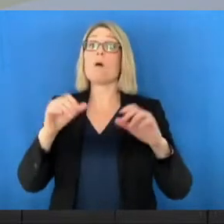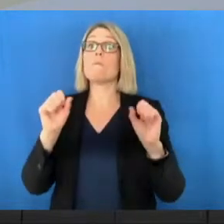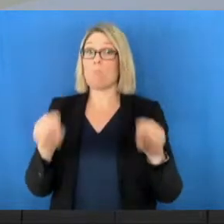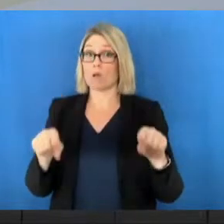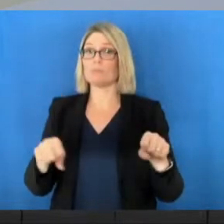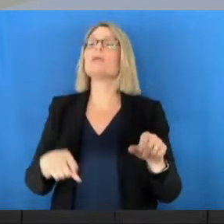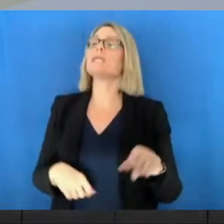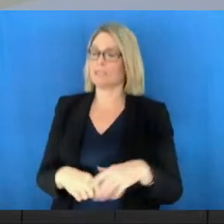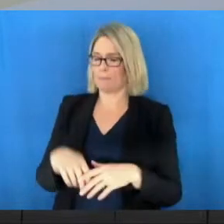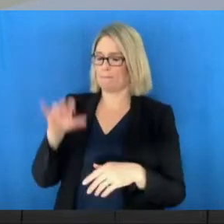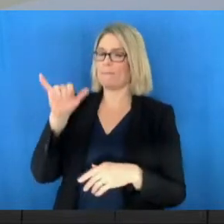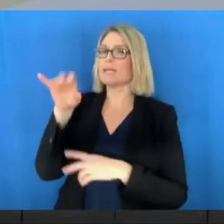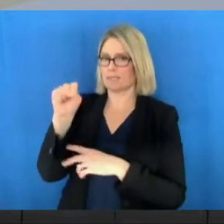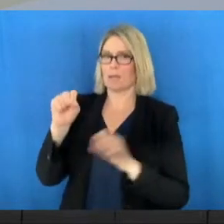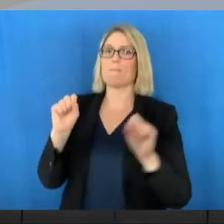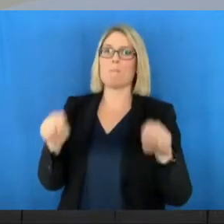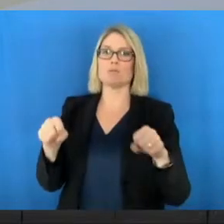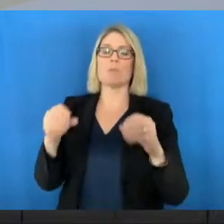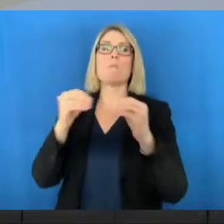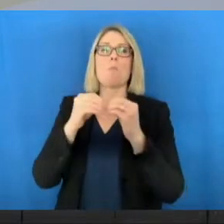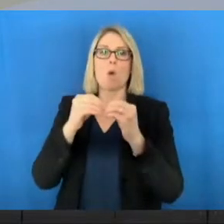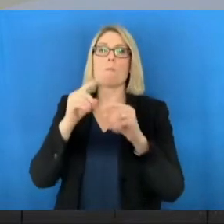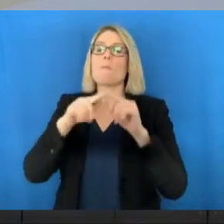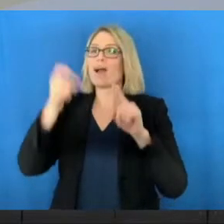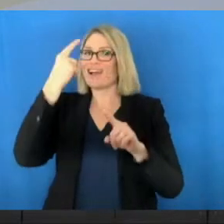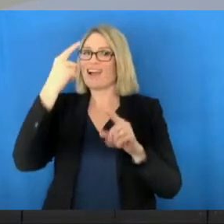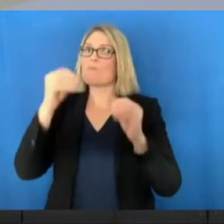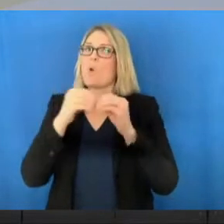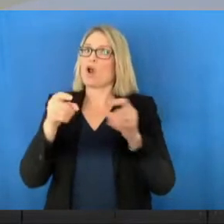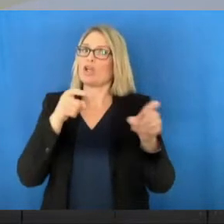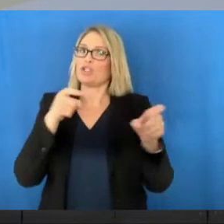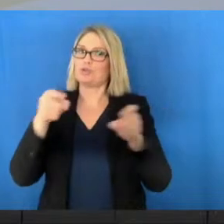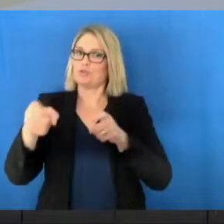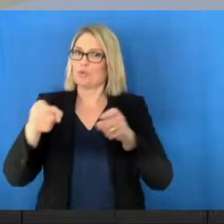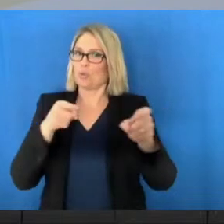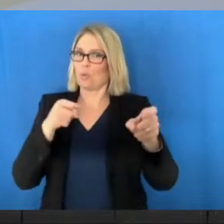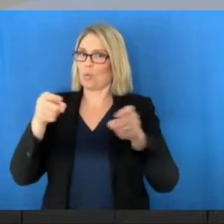is possible, but in very controlled setting, and